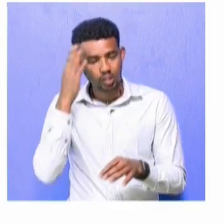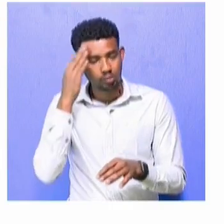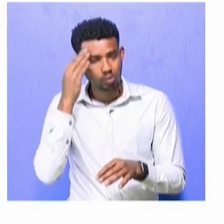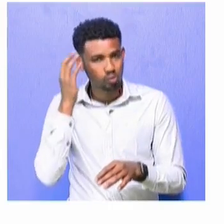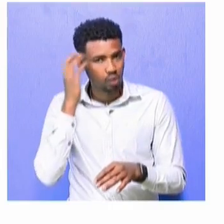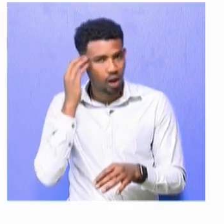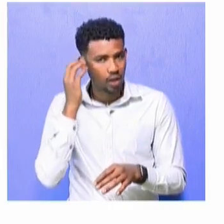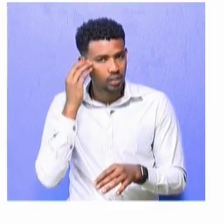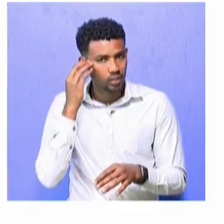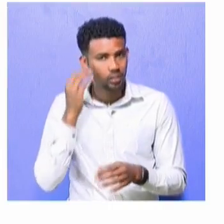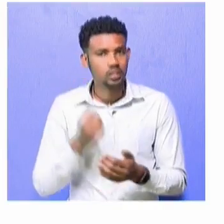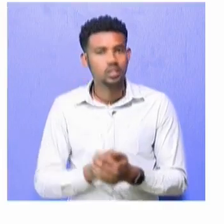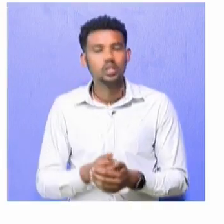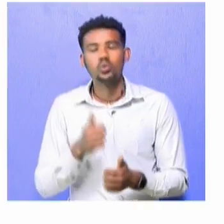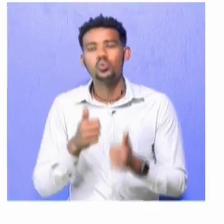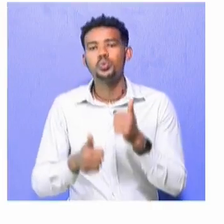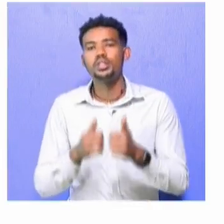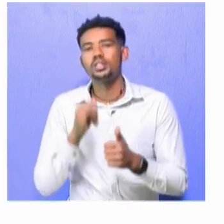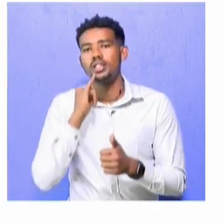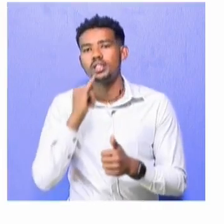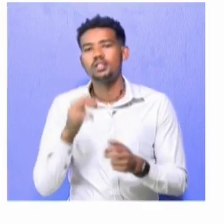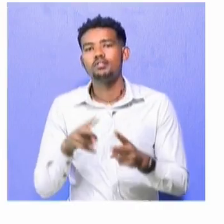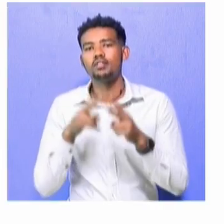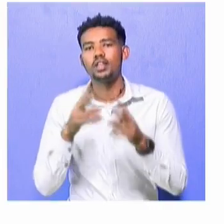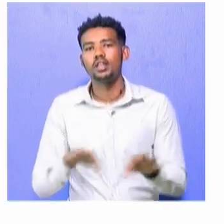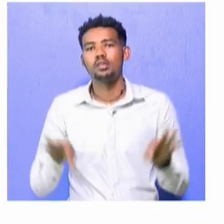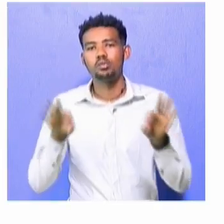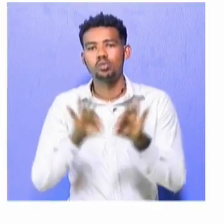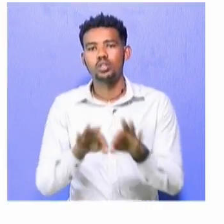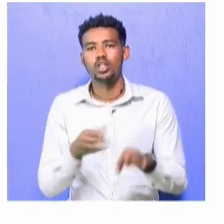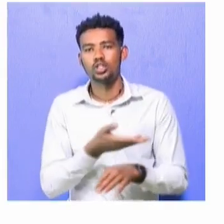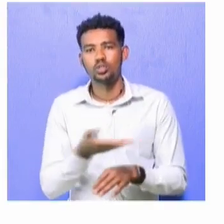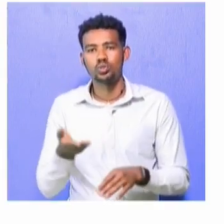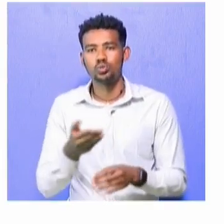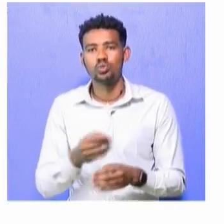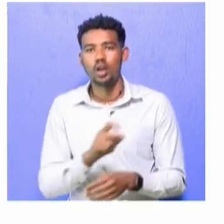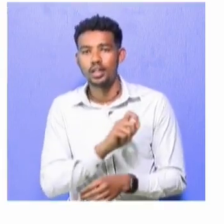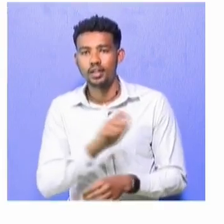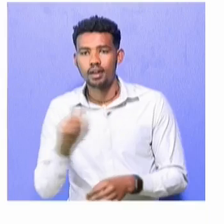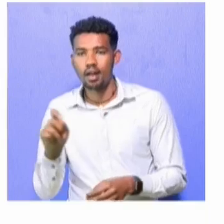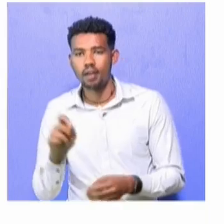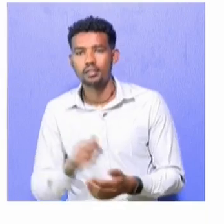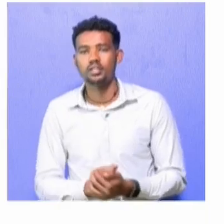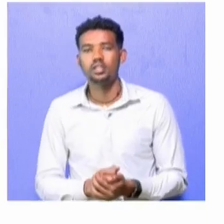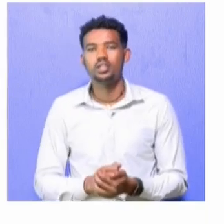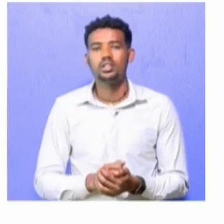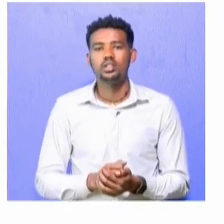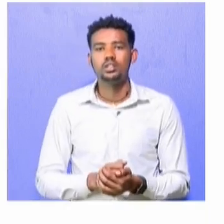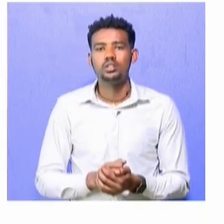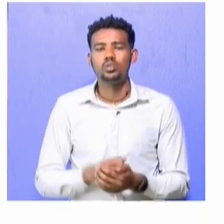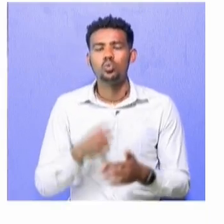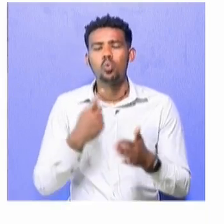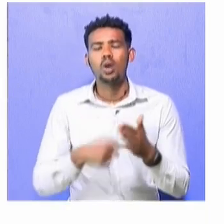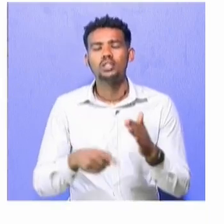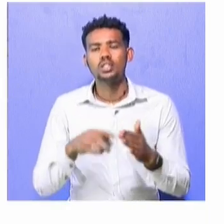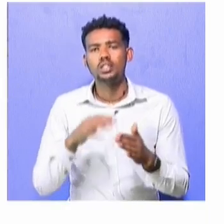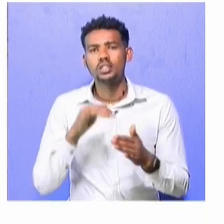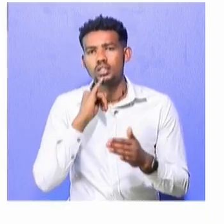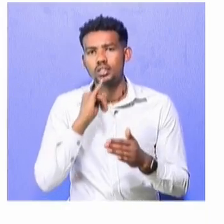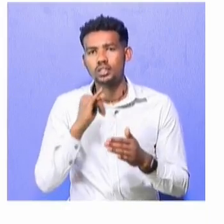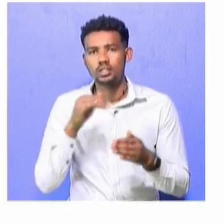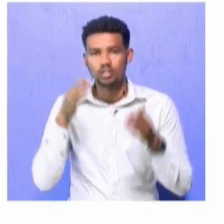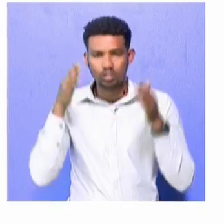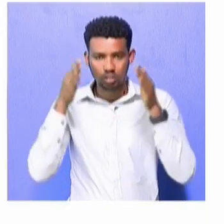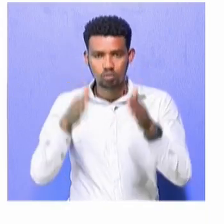should know which is a very important issue. Underline what is the focus of the